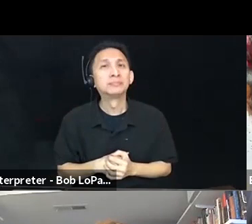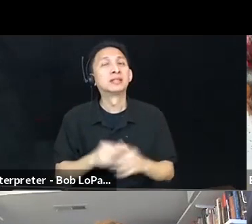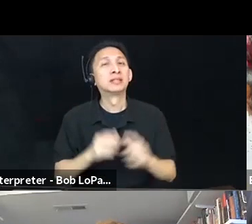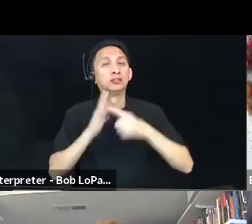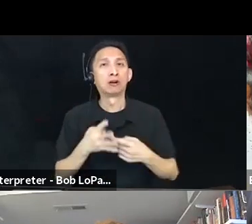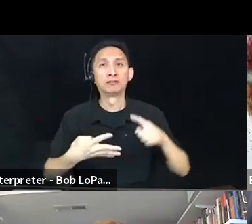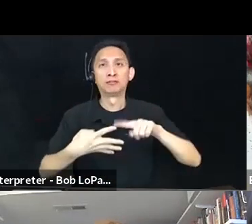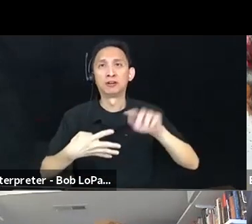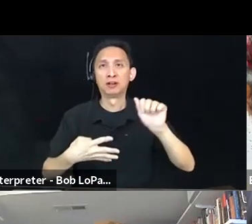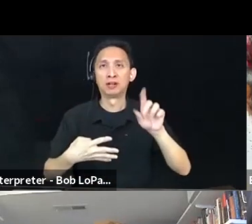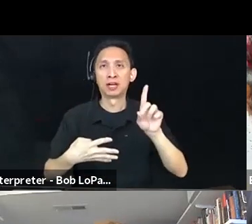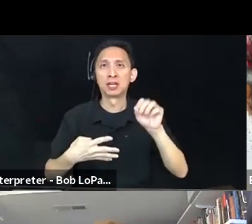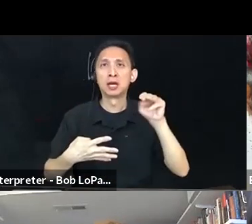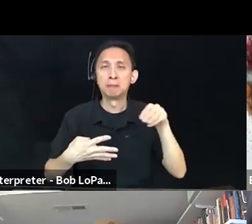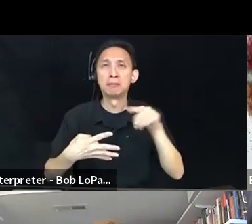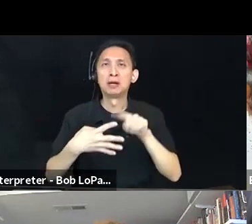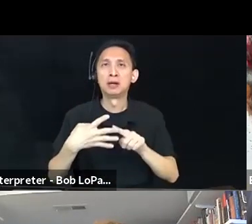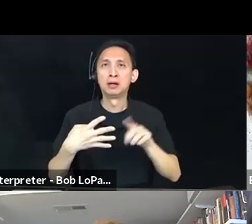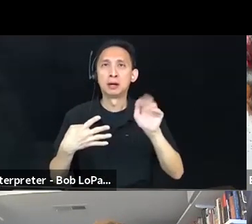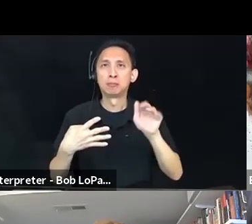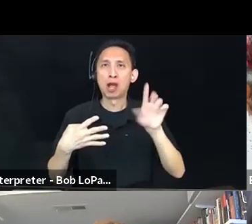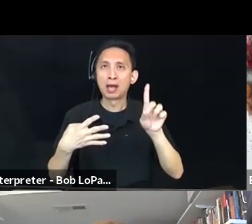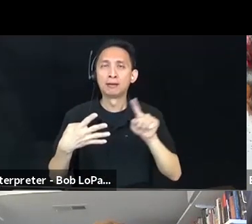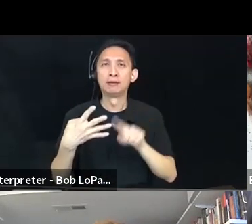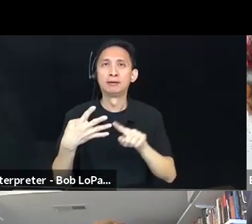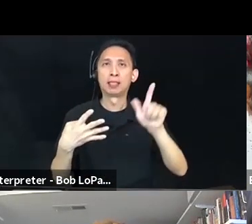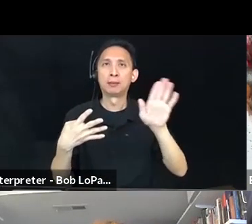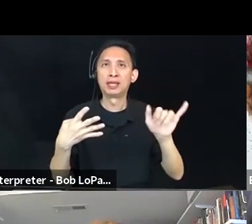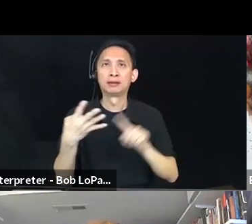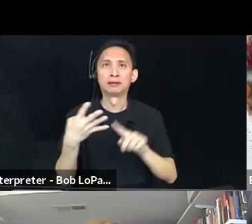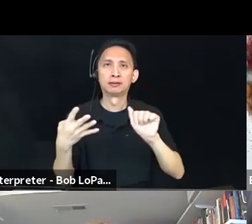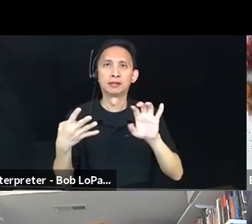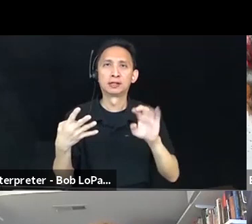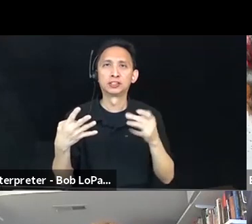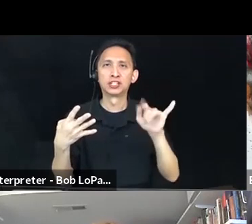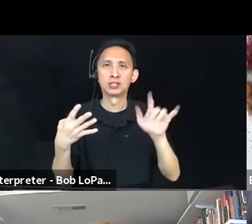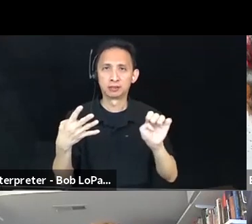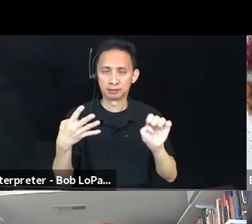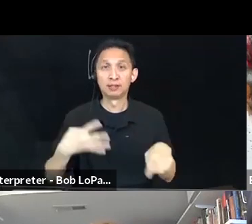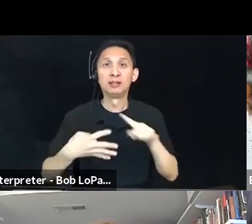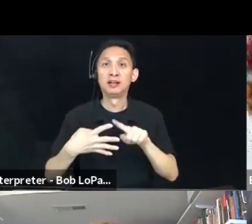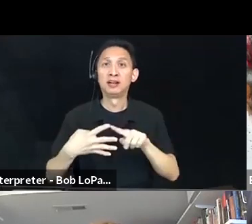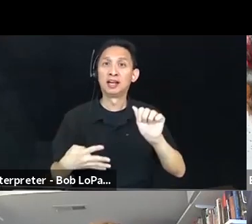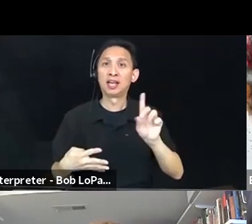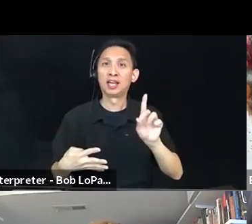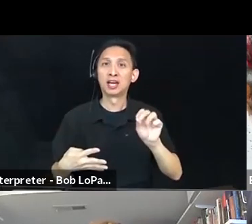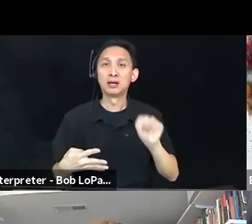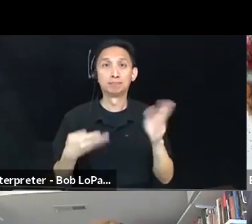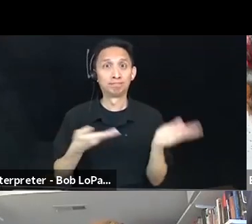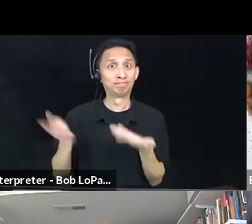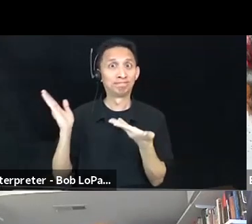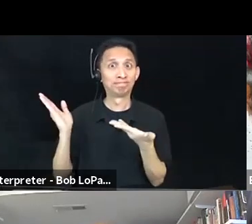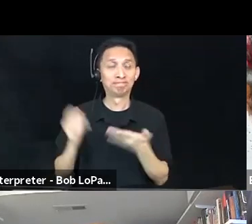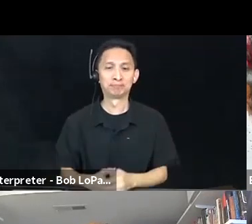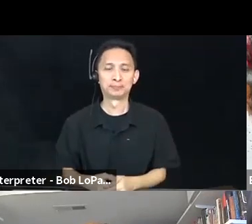Adom, and then go to Brad, and then Libby, and then Achille. So Adom, the floor is literally yours. All